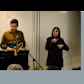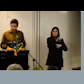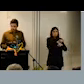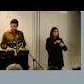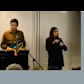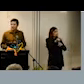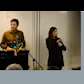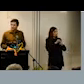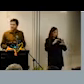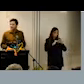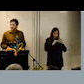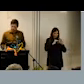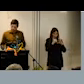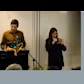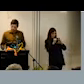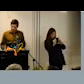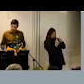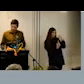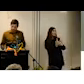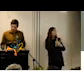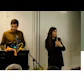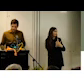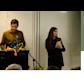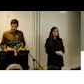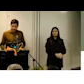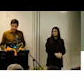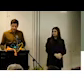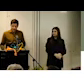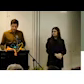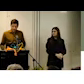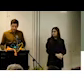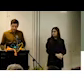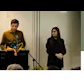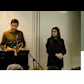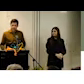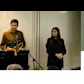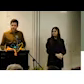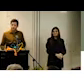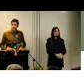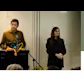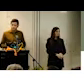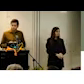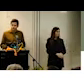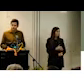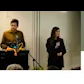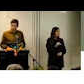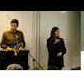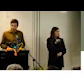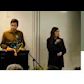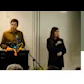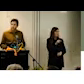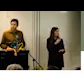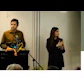of communication and activity is going on in the brain. And indeed, using brain activity is one of the best